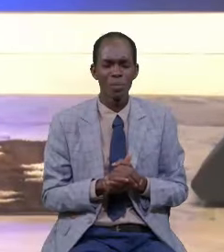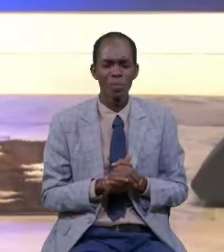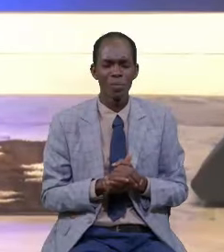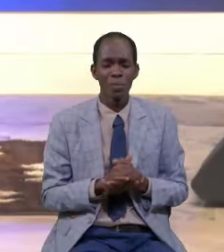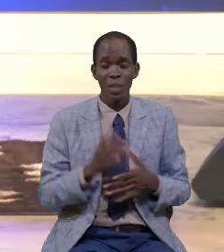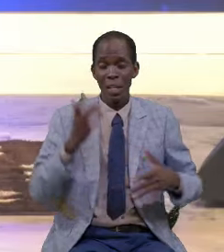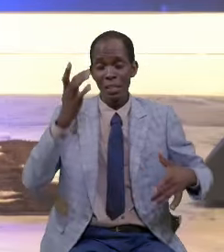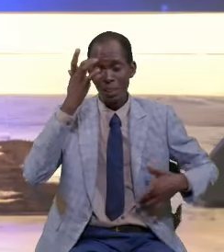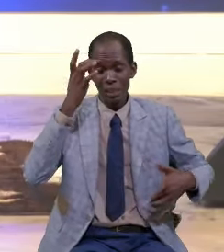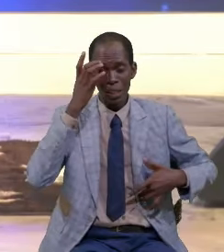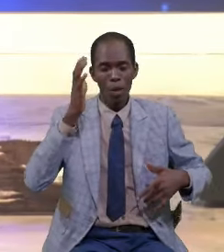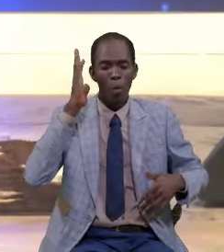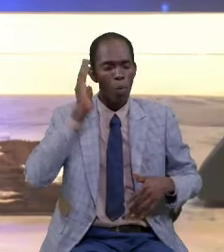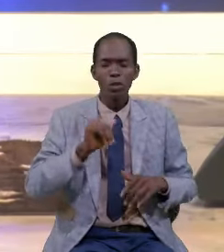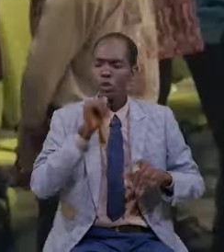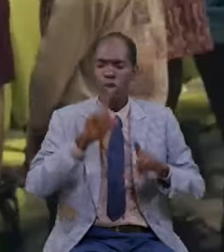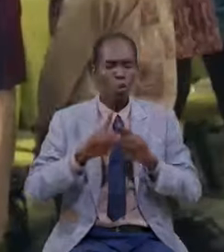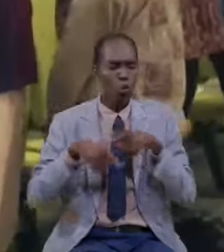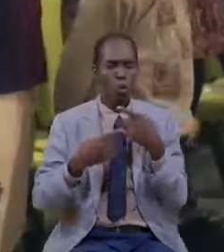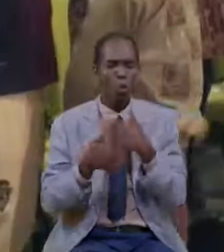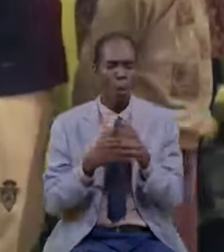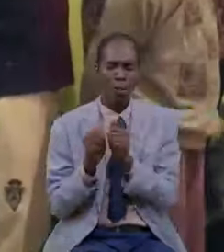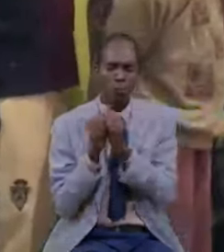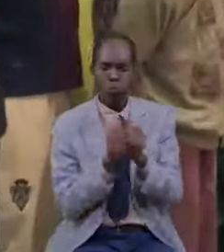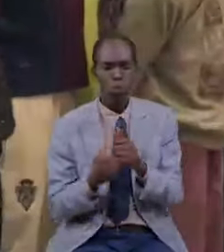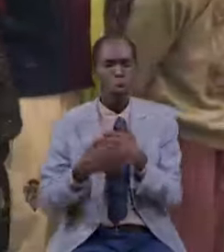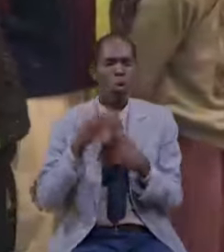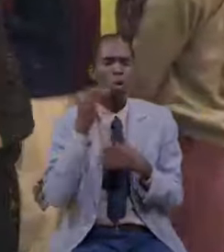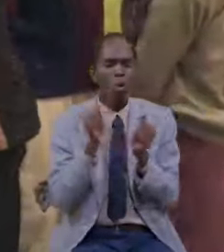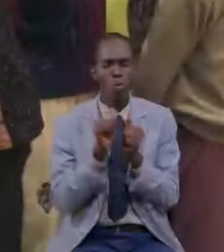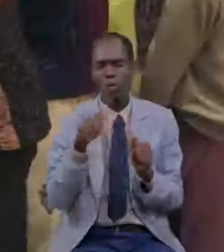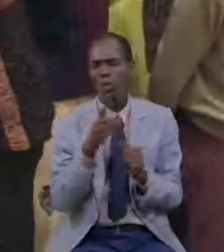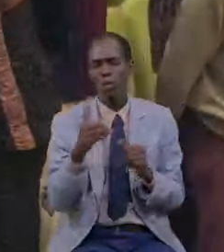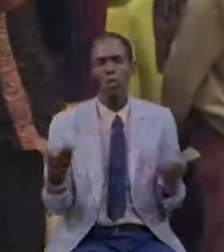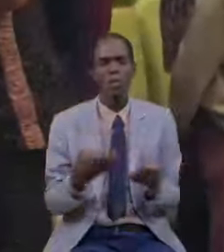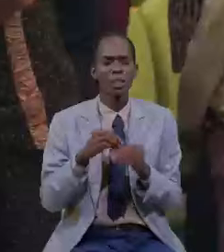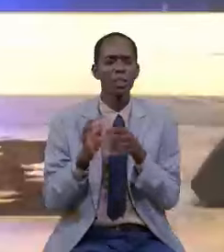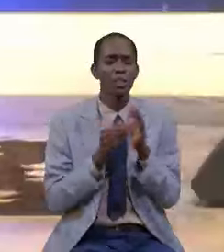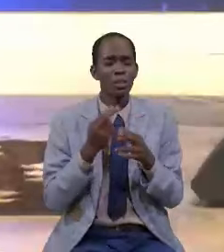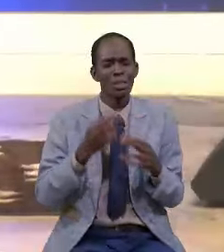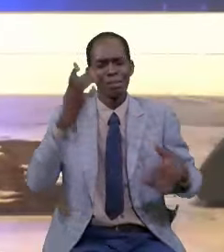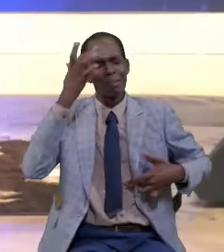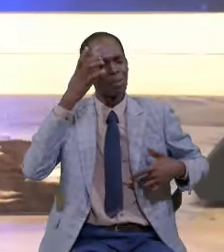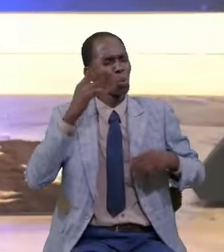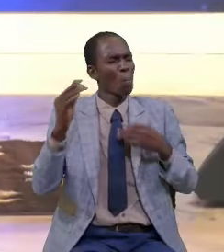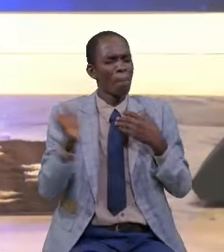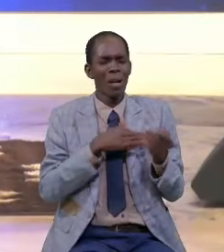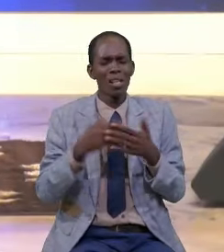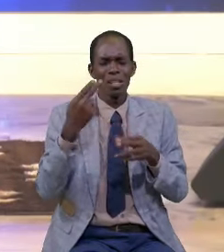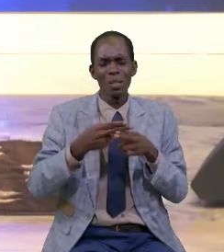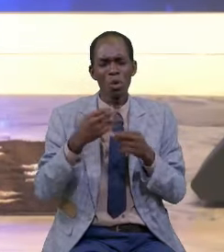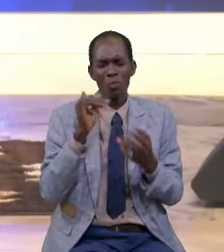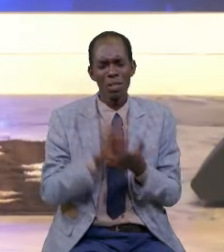Sickness will not go home with anyone. Sickness, whatever the name, sickness, whatever